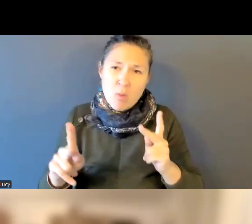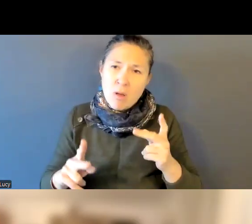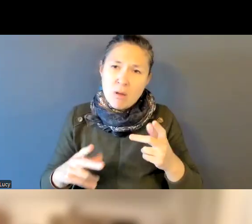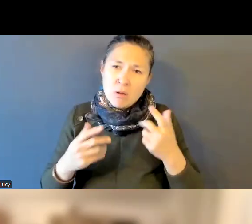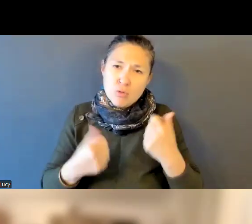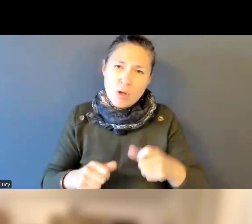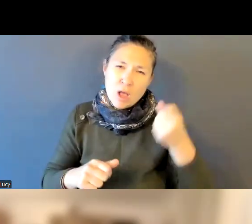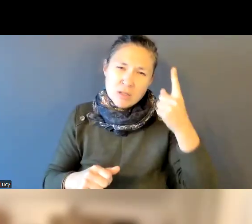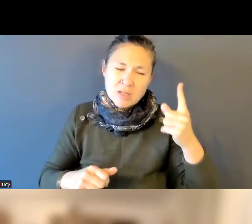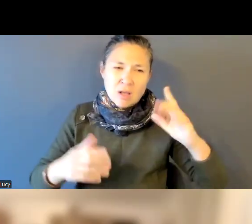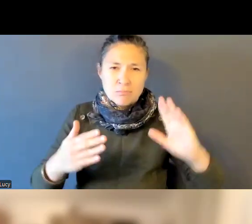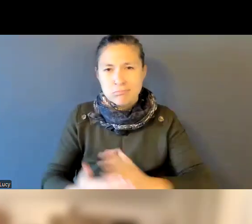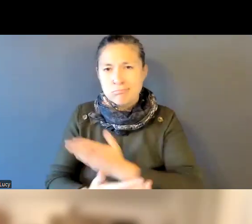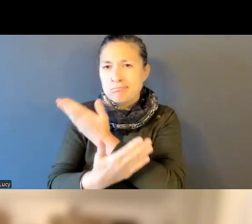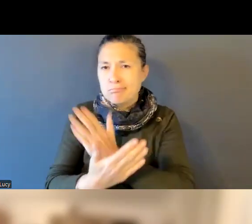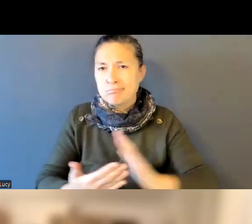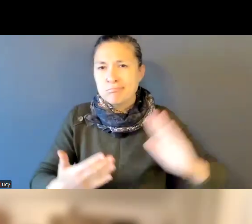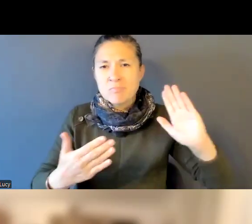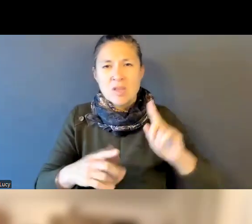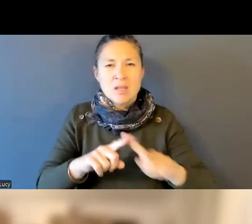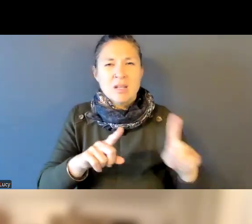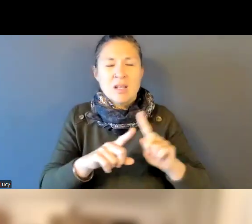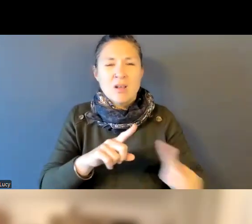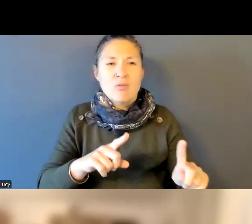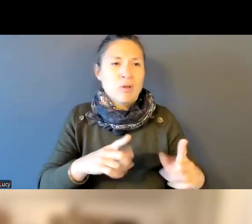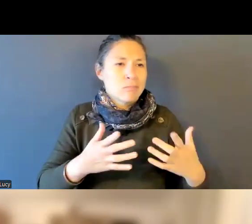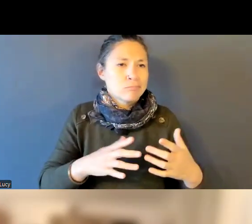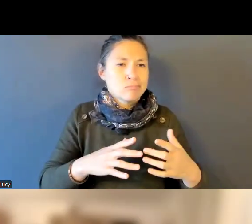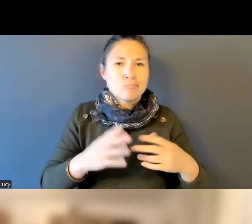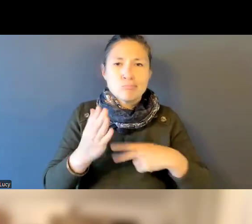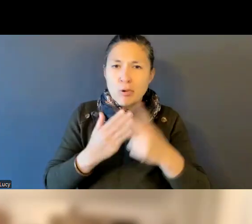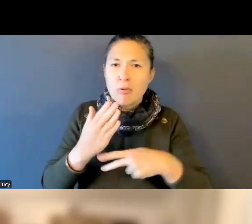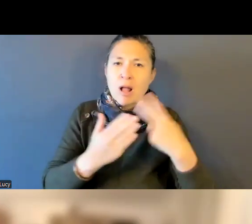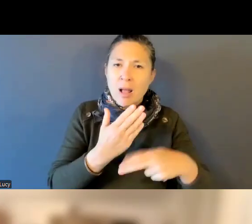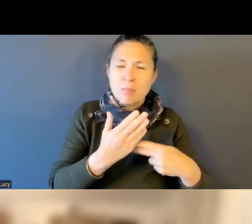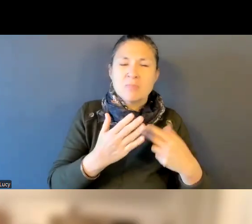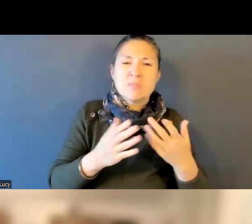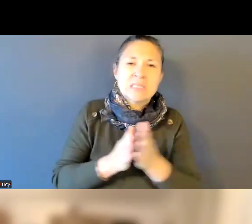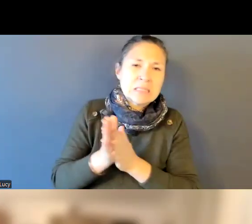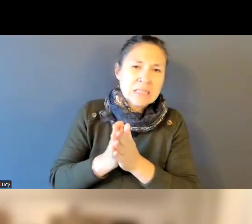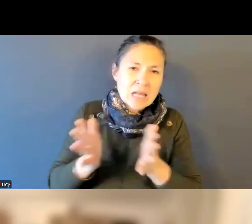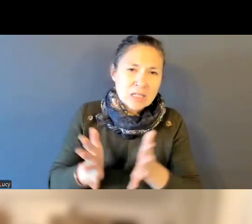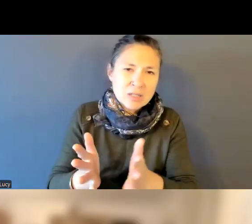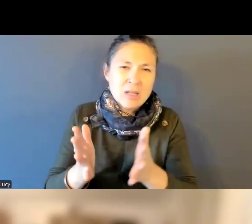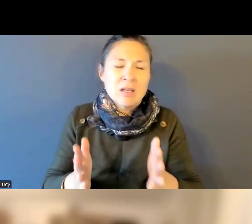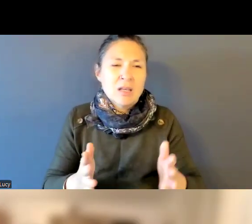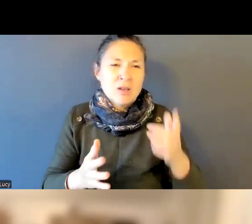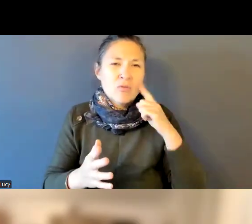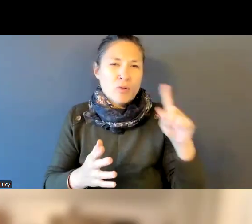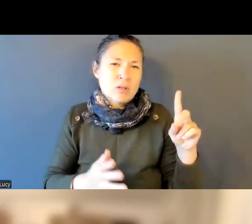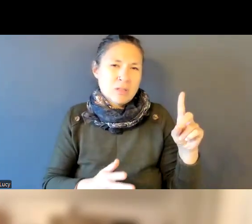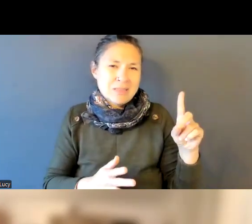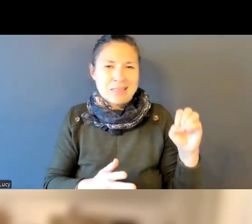of incentives they might have and what it practically means to actually do this work, the decarbonization work. And so I was